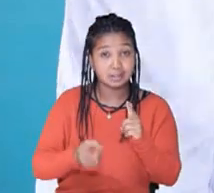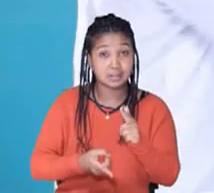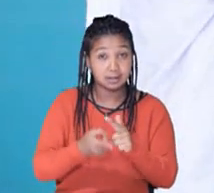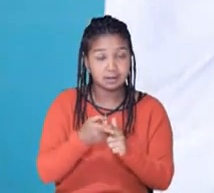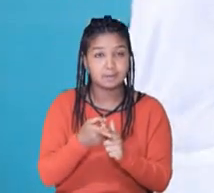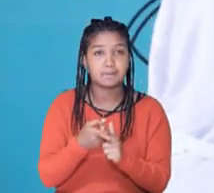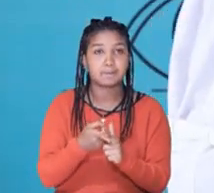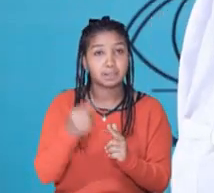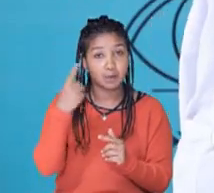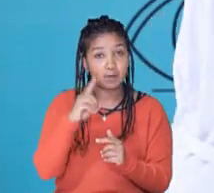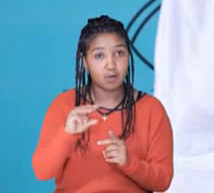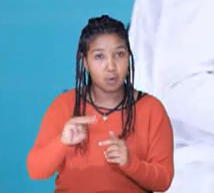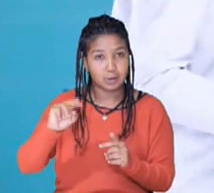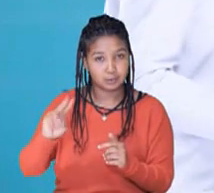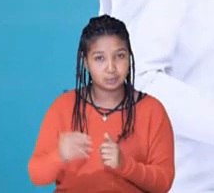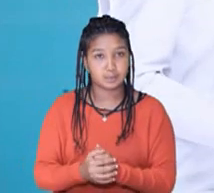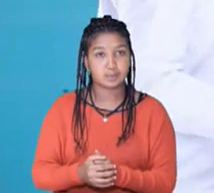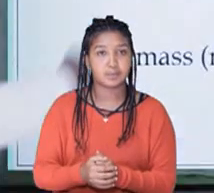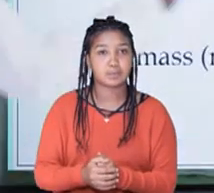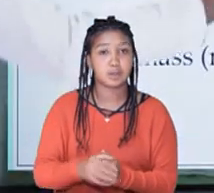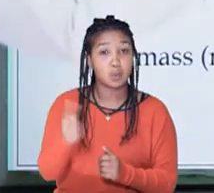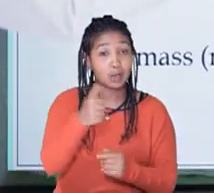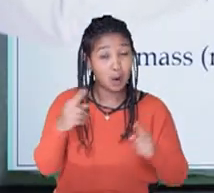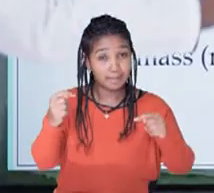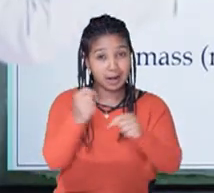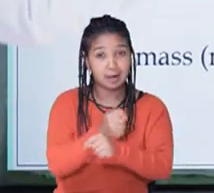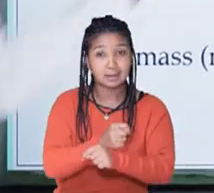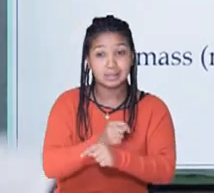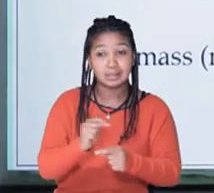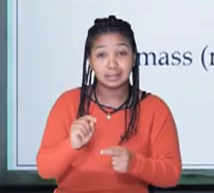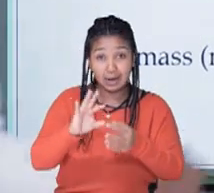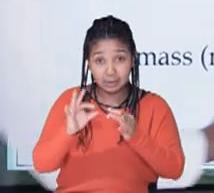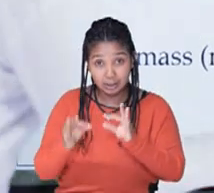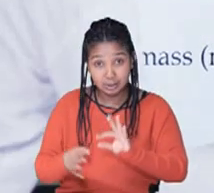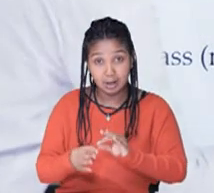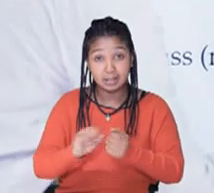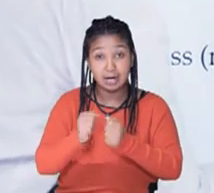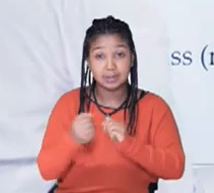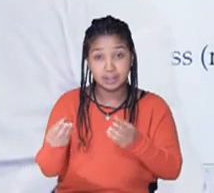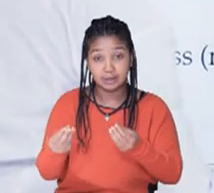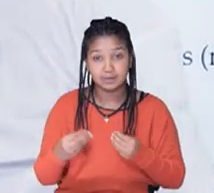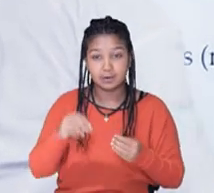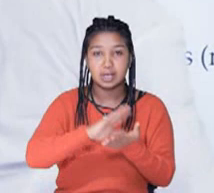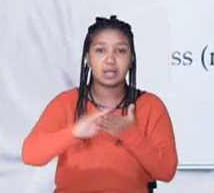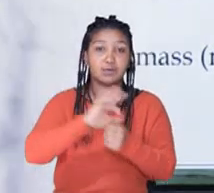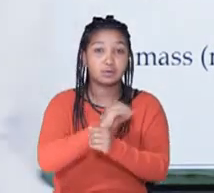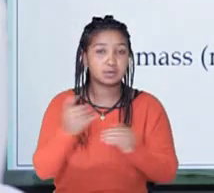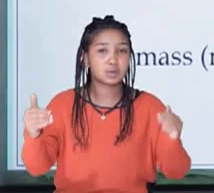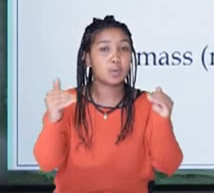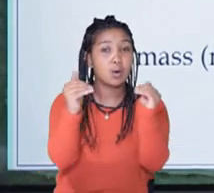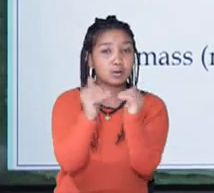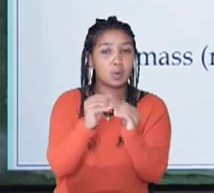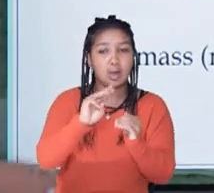second equation for mass 2, when you apply translational dynamics, it gives us net force is equal